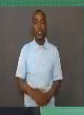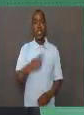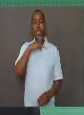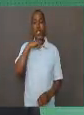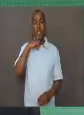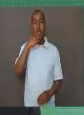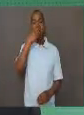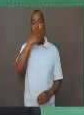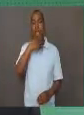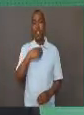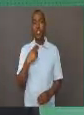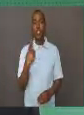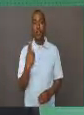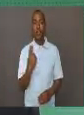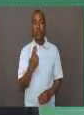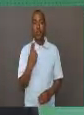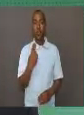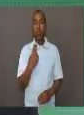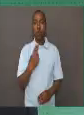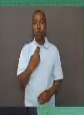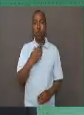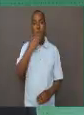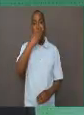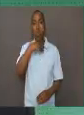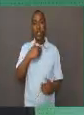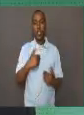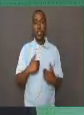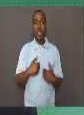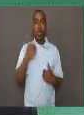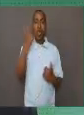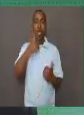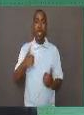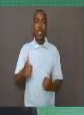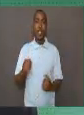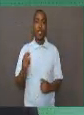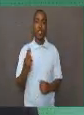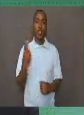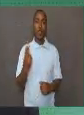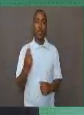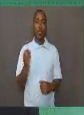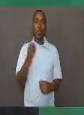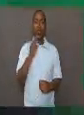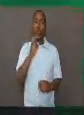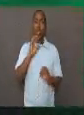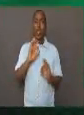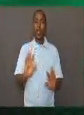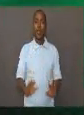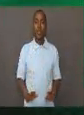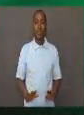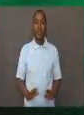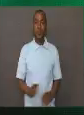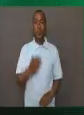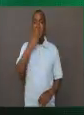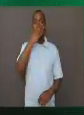Dry heat uses hot air that is free from moisture. The